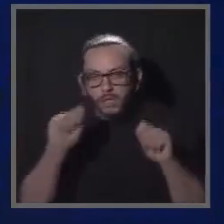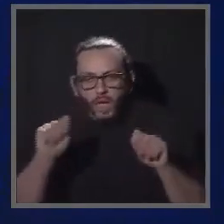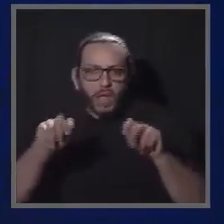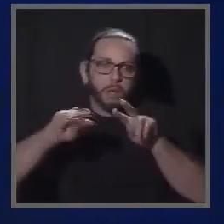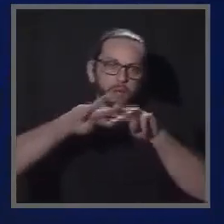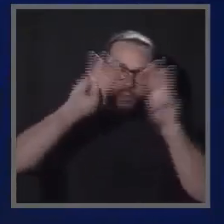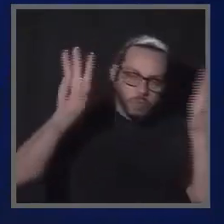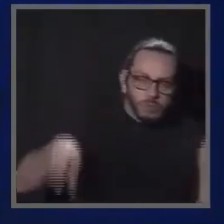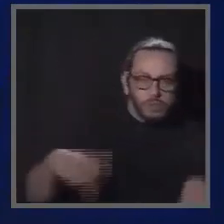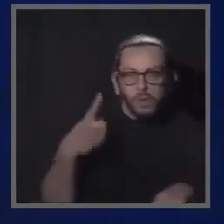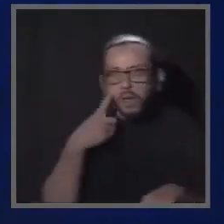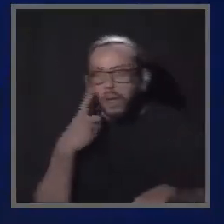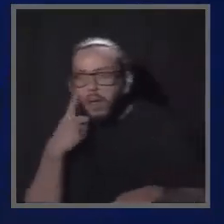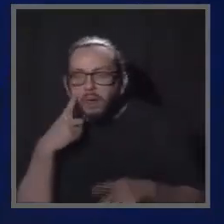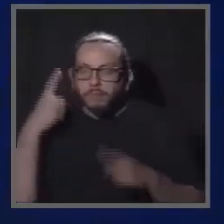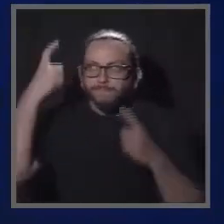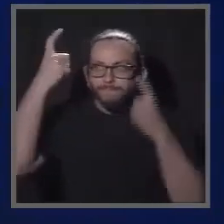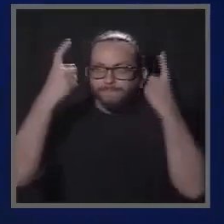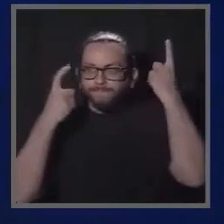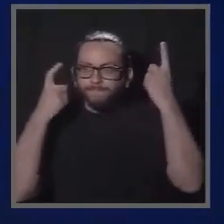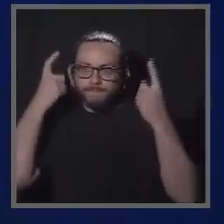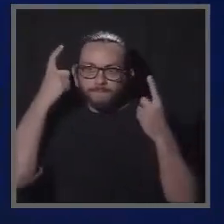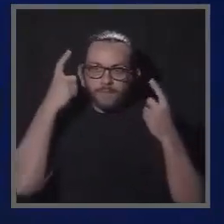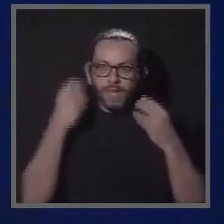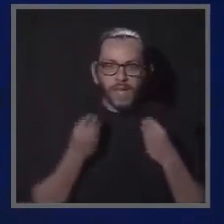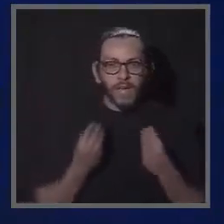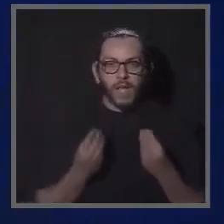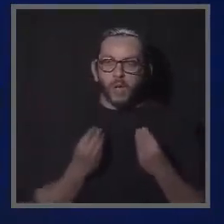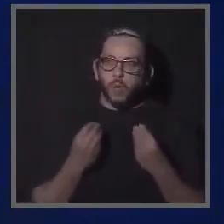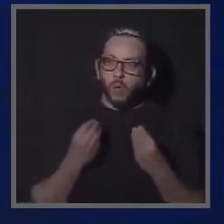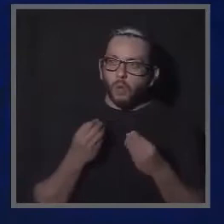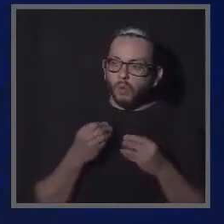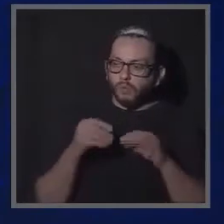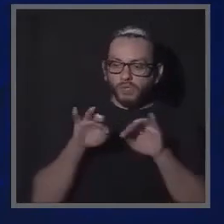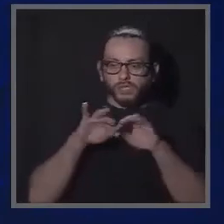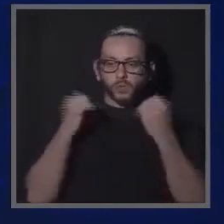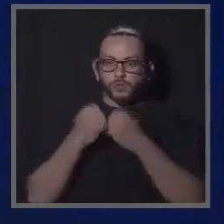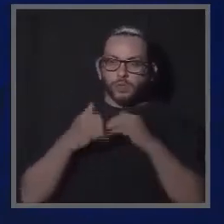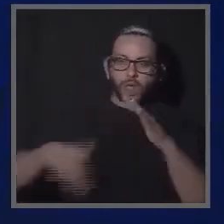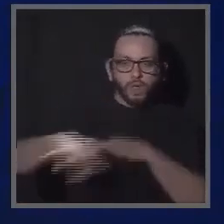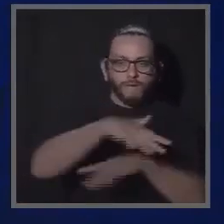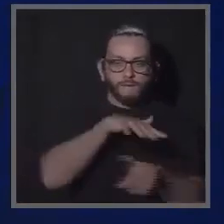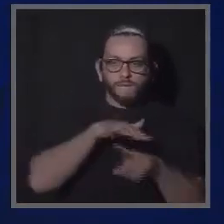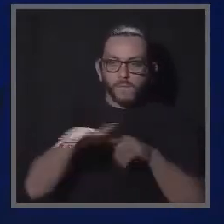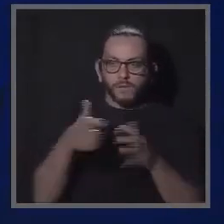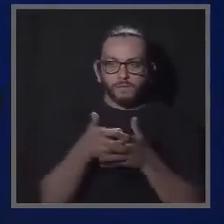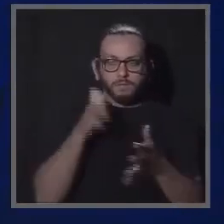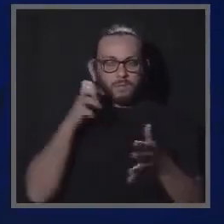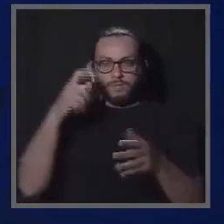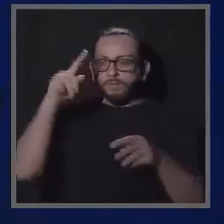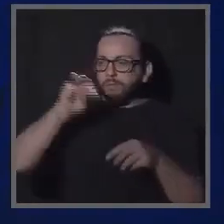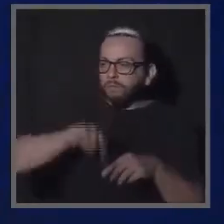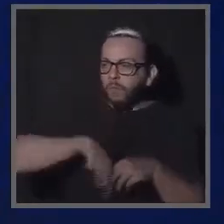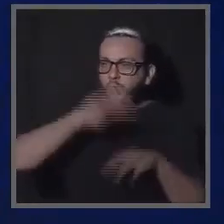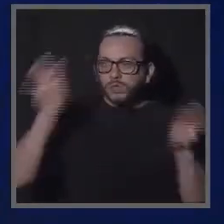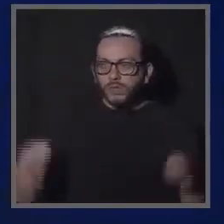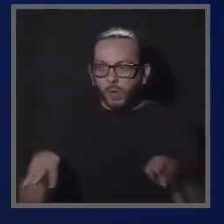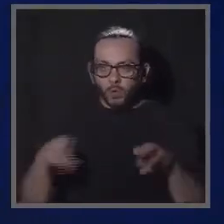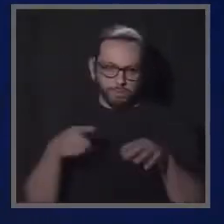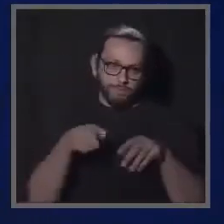about the social impact of museums in society. So this is where I stand,